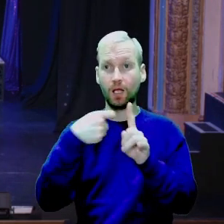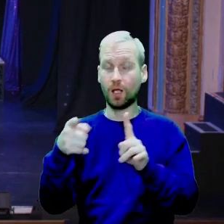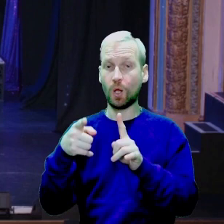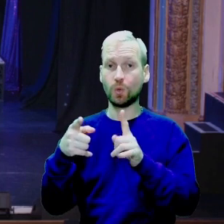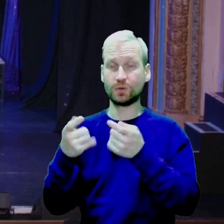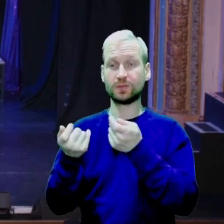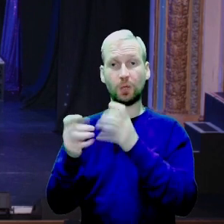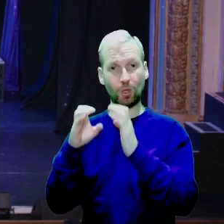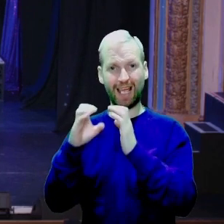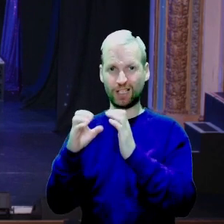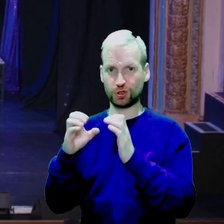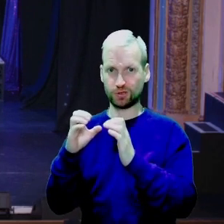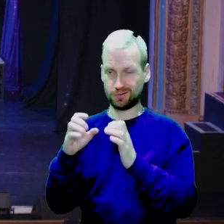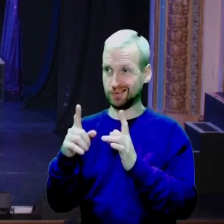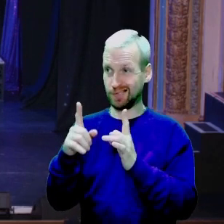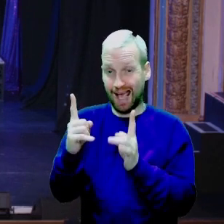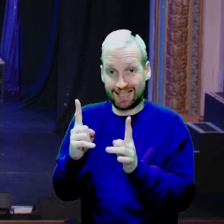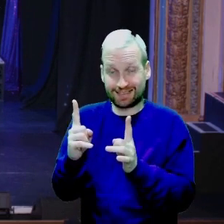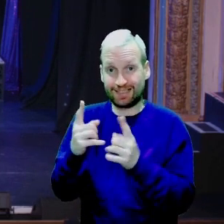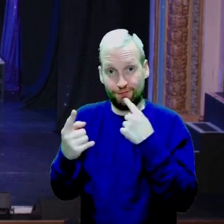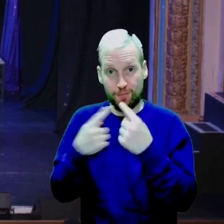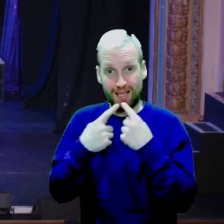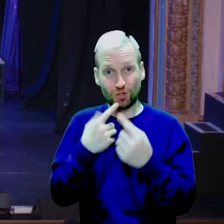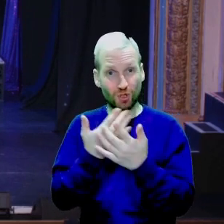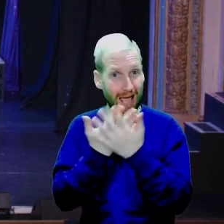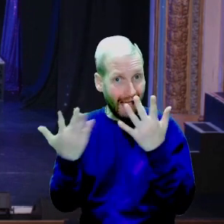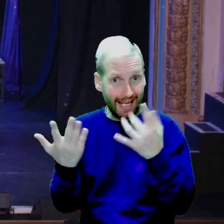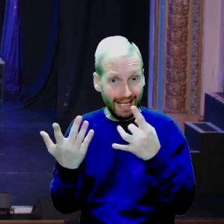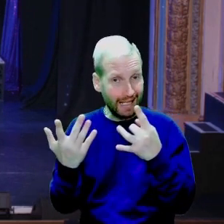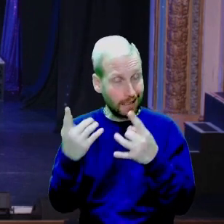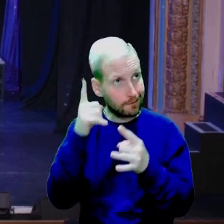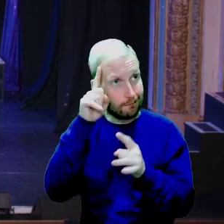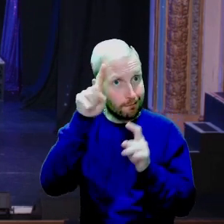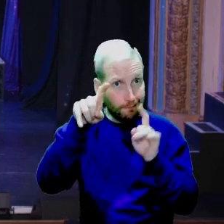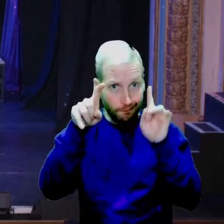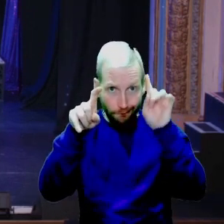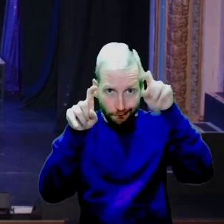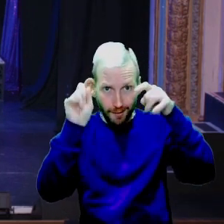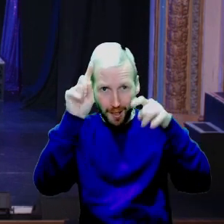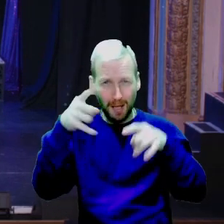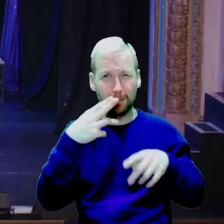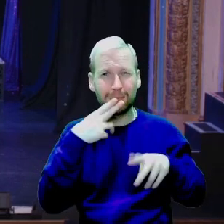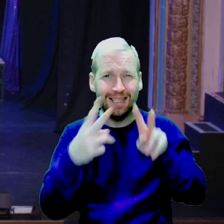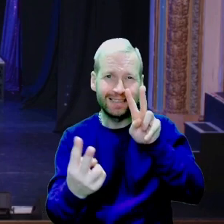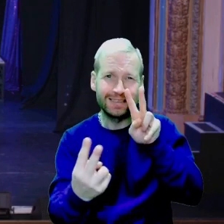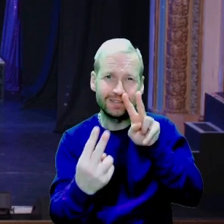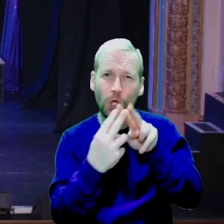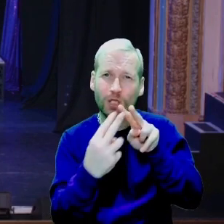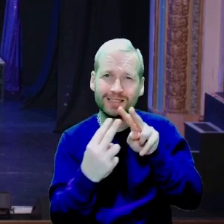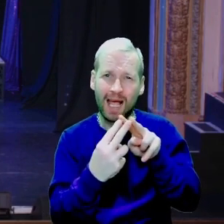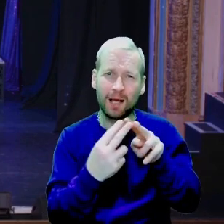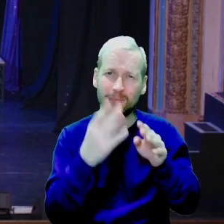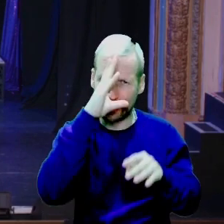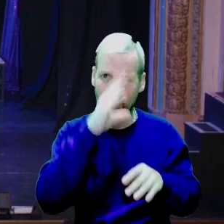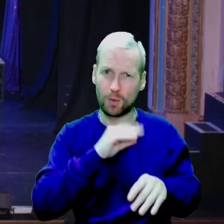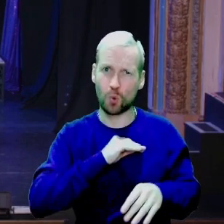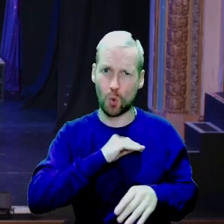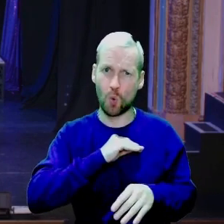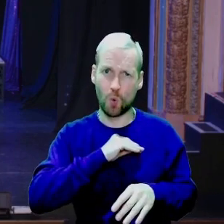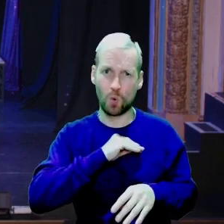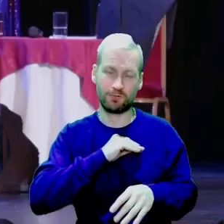his hand up, also has a stand. So if there's anything that comes to mind, please do shout. But thank you.